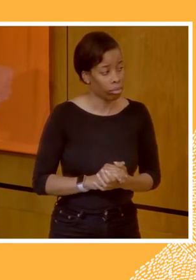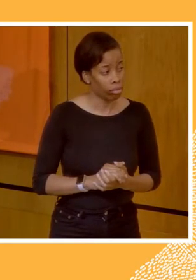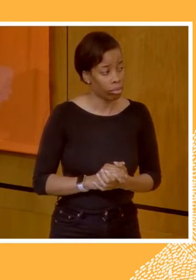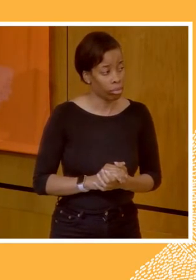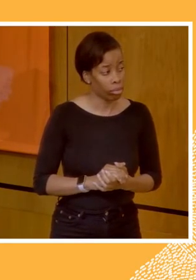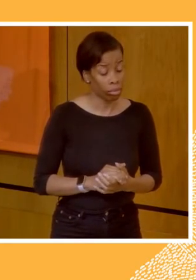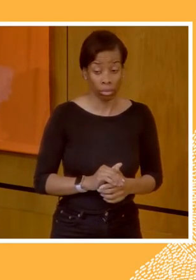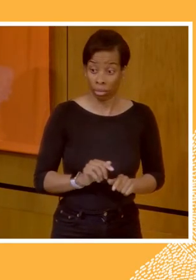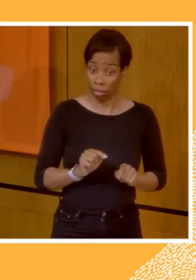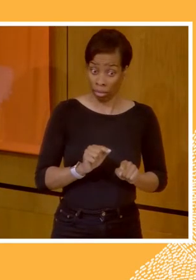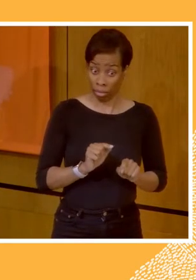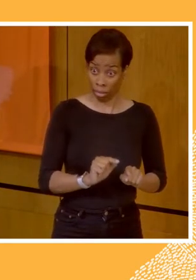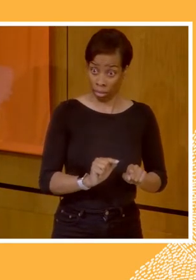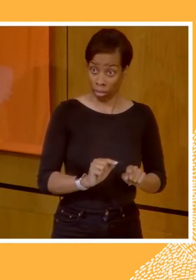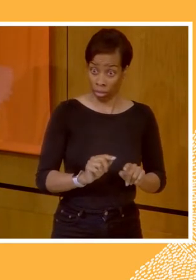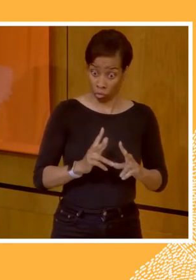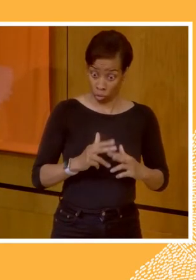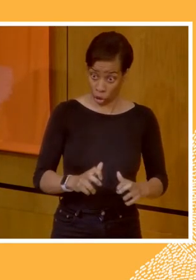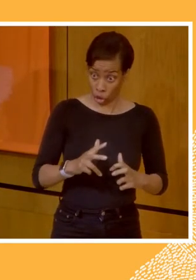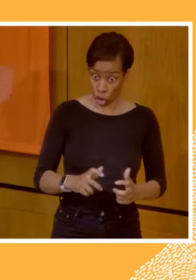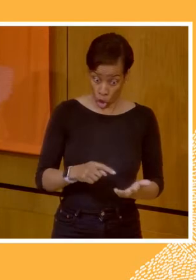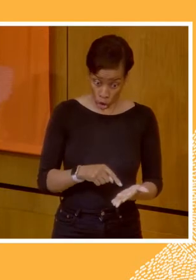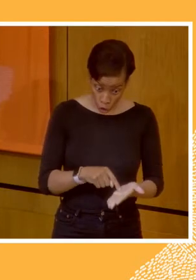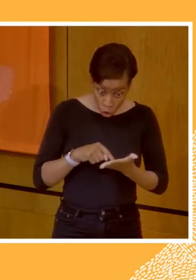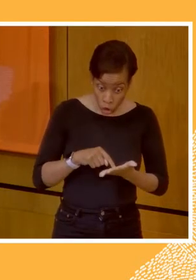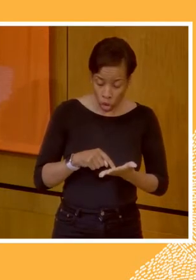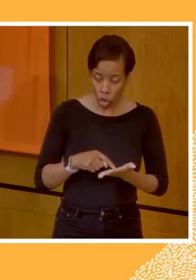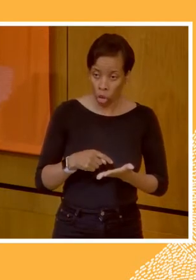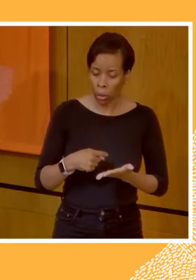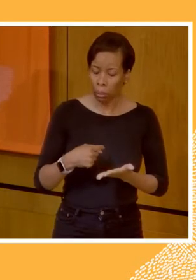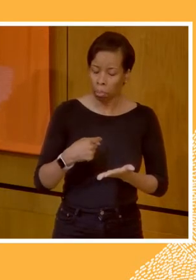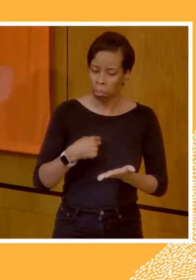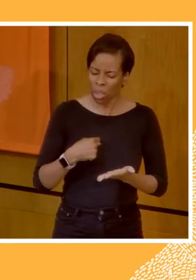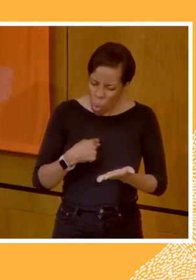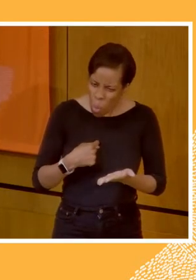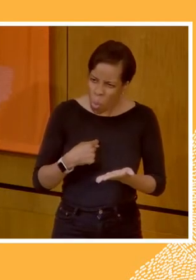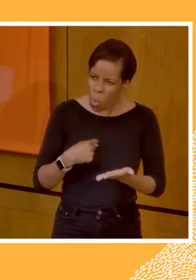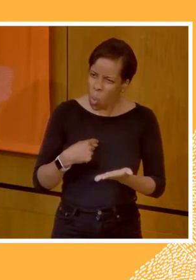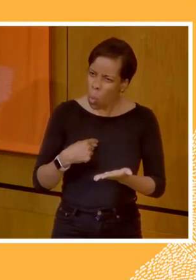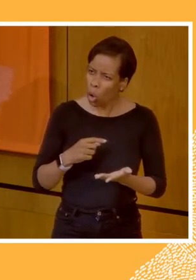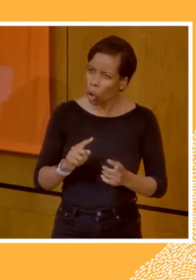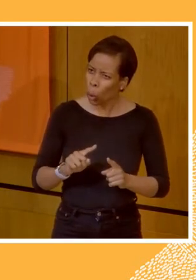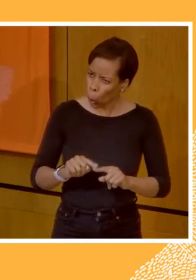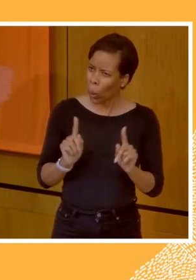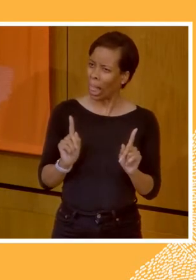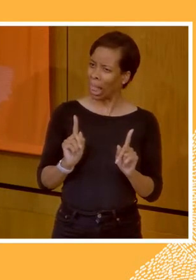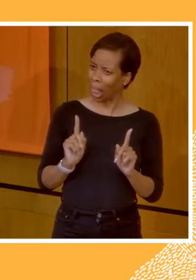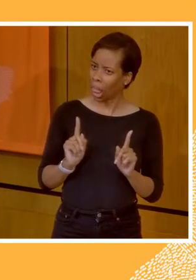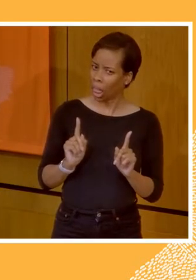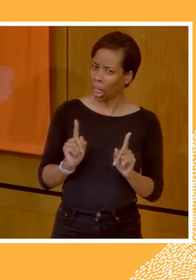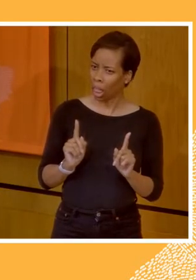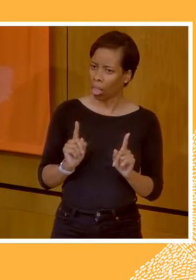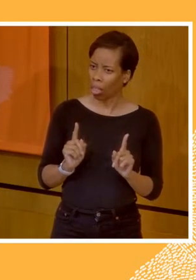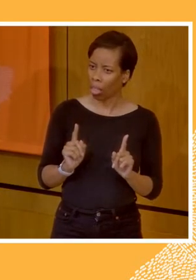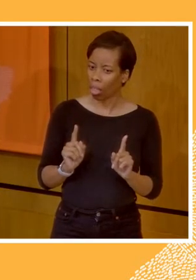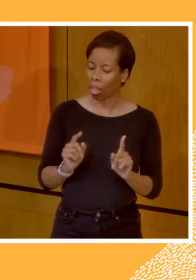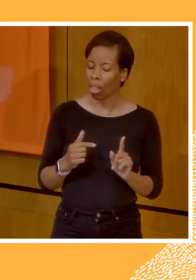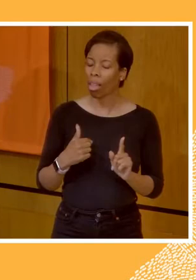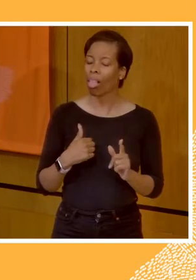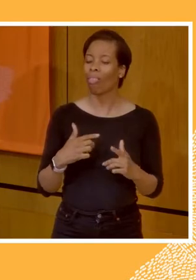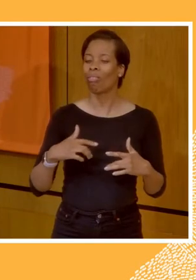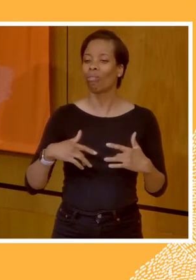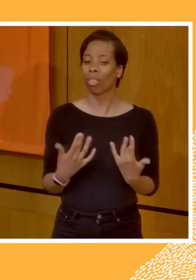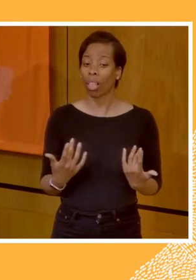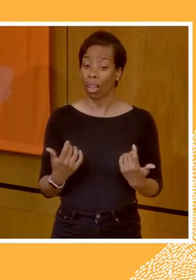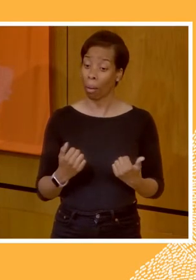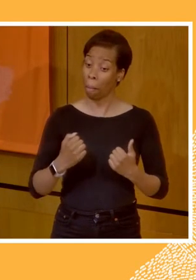in this research, they are really unique, and they created a strong intimacy between the